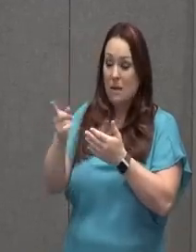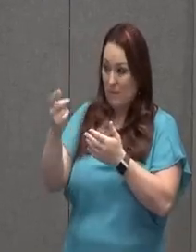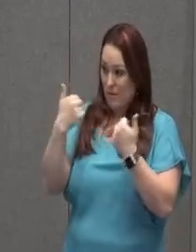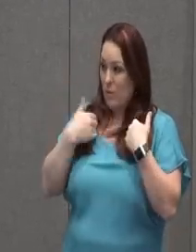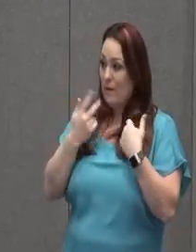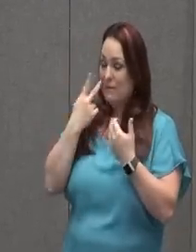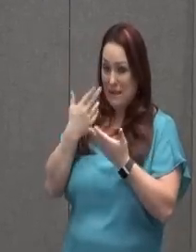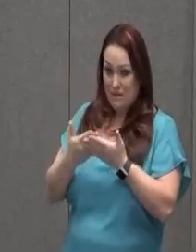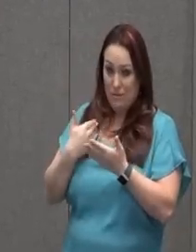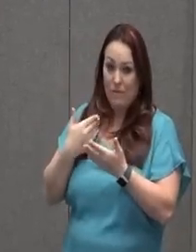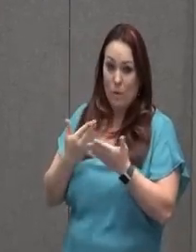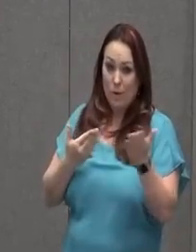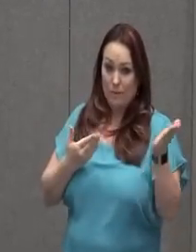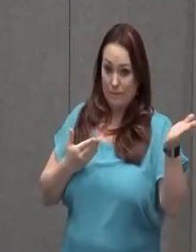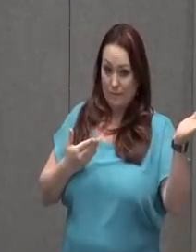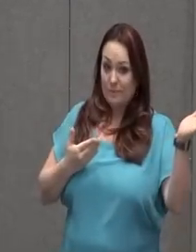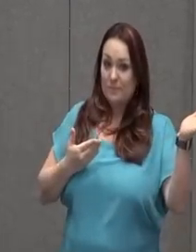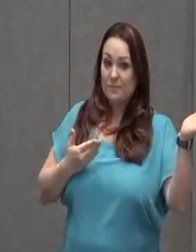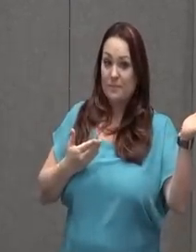before.